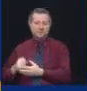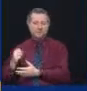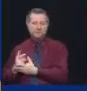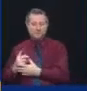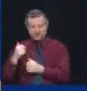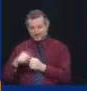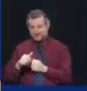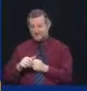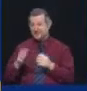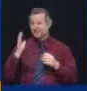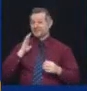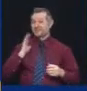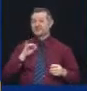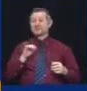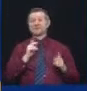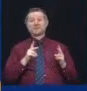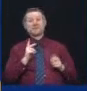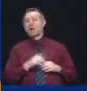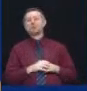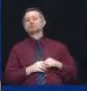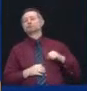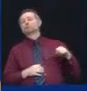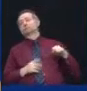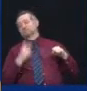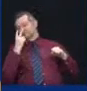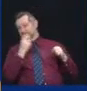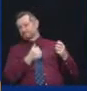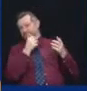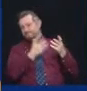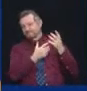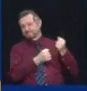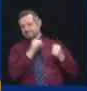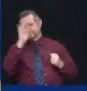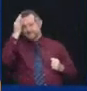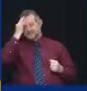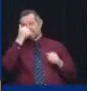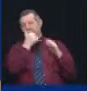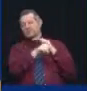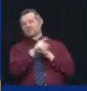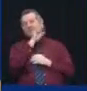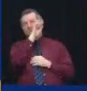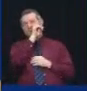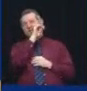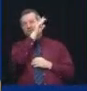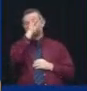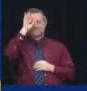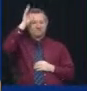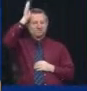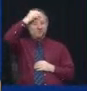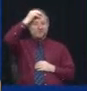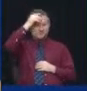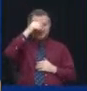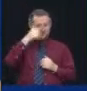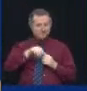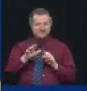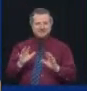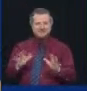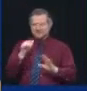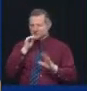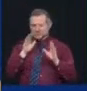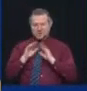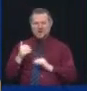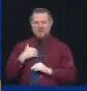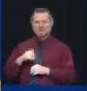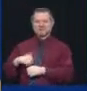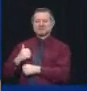people were dubious about the federal approval process under the previous administration. I said we'll have our own approval process. Right after